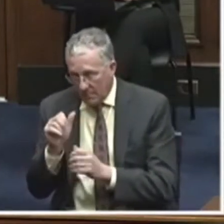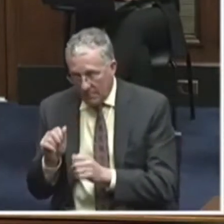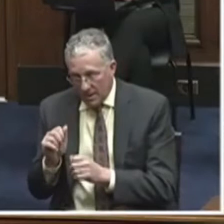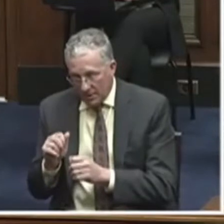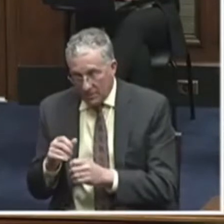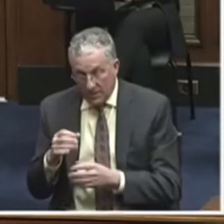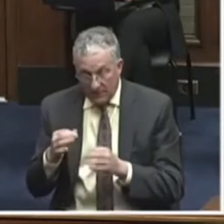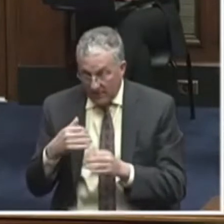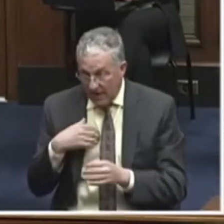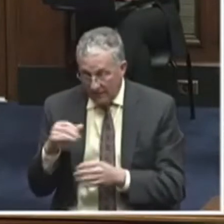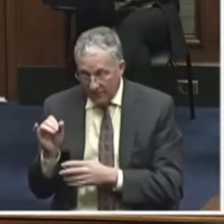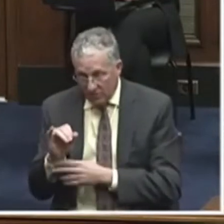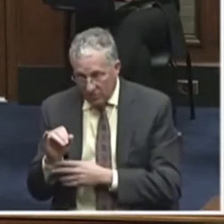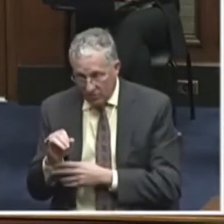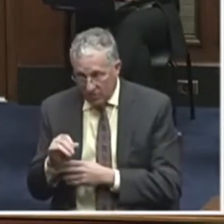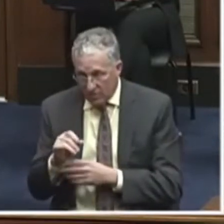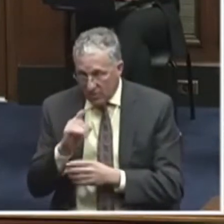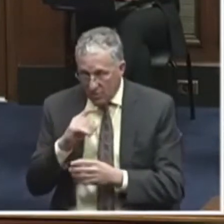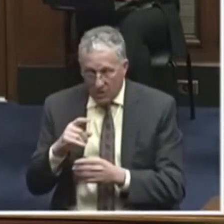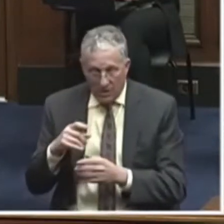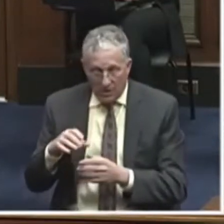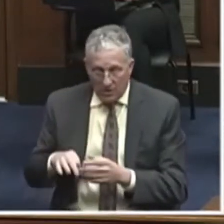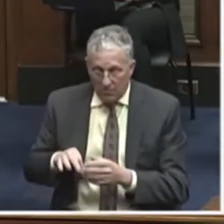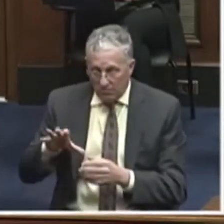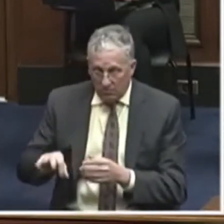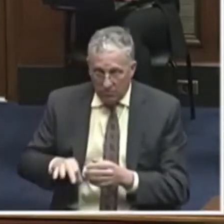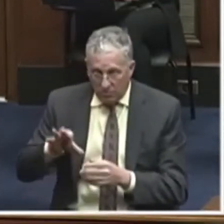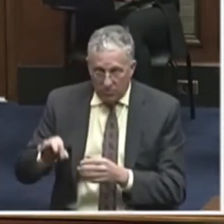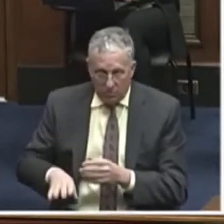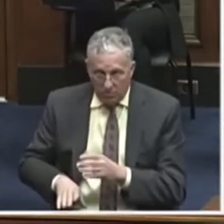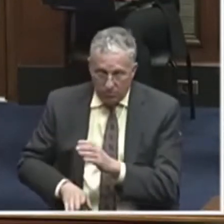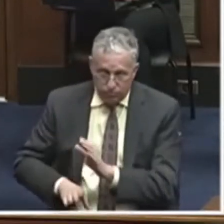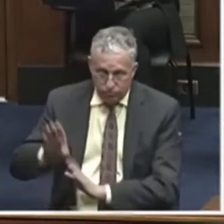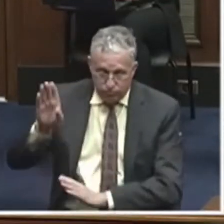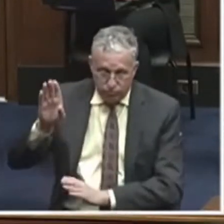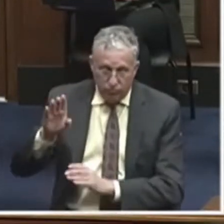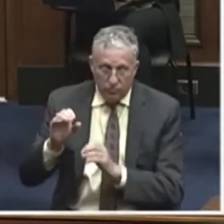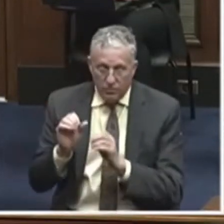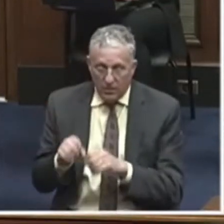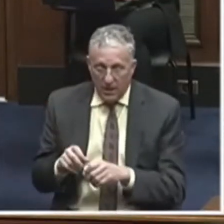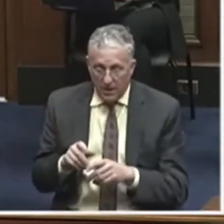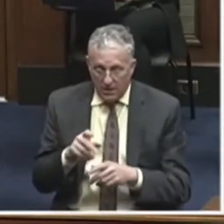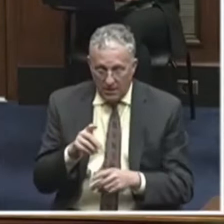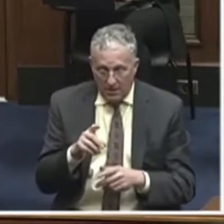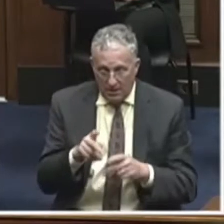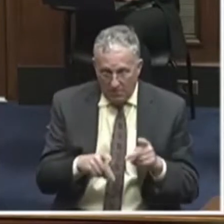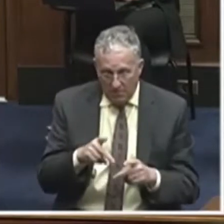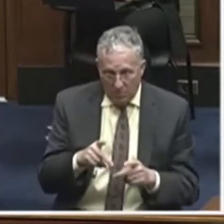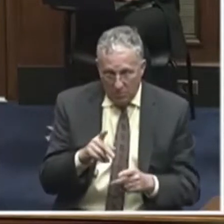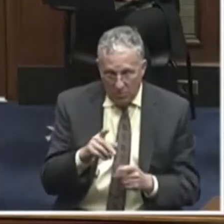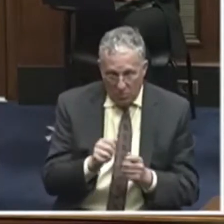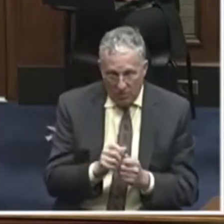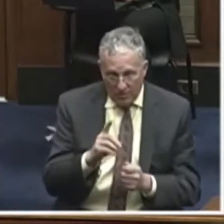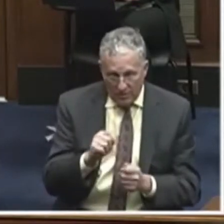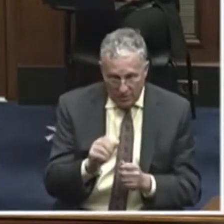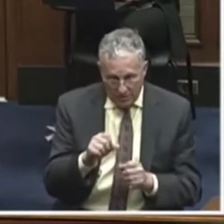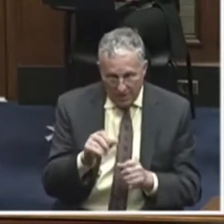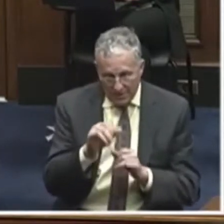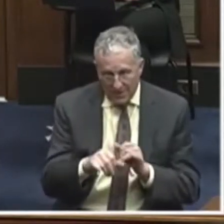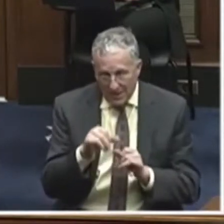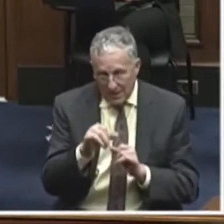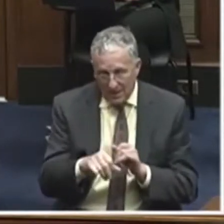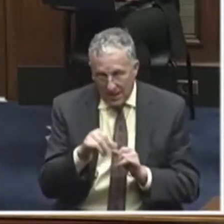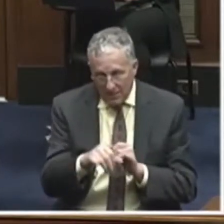have insurance, sky-high copays and out-of-pocket costs can keep people with disabilities in perpetual